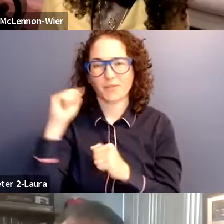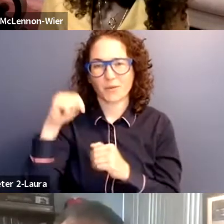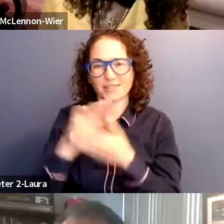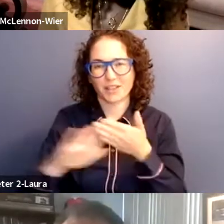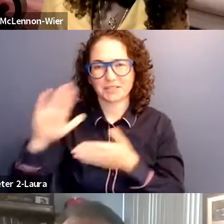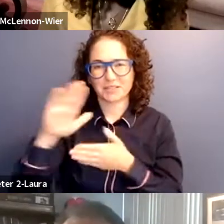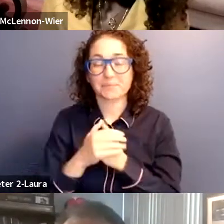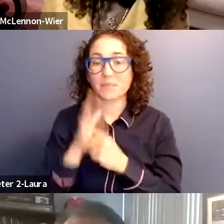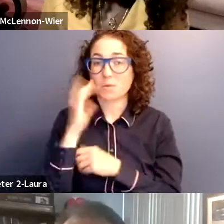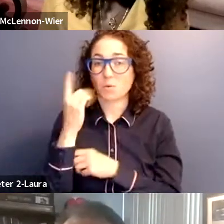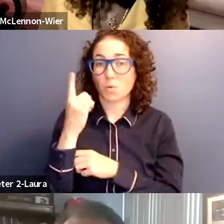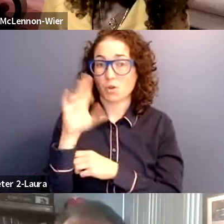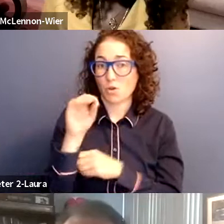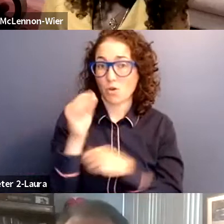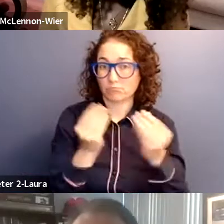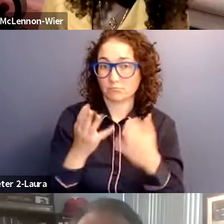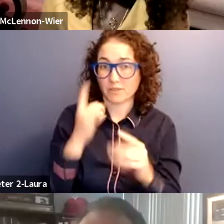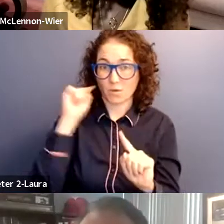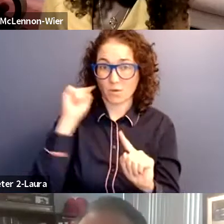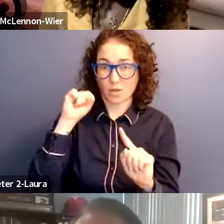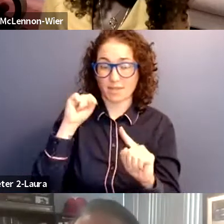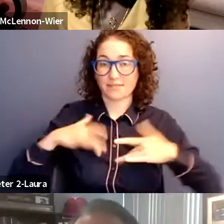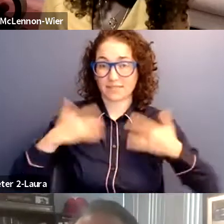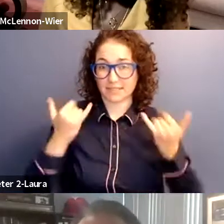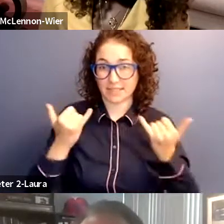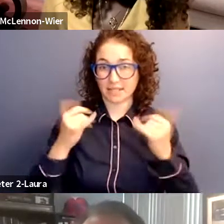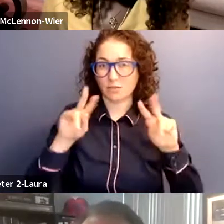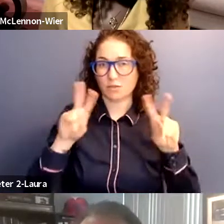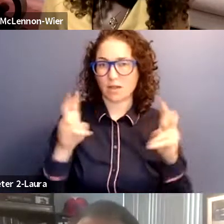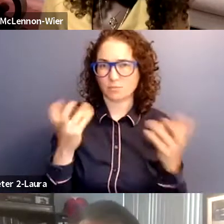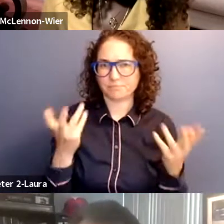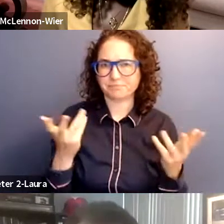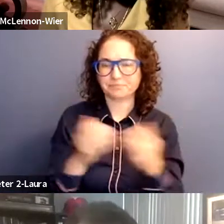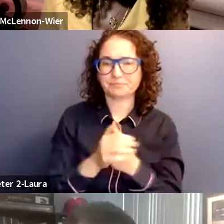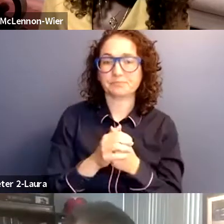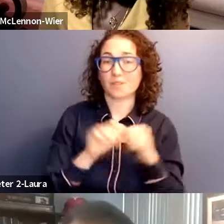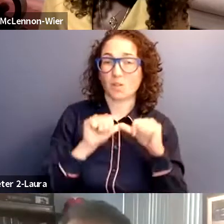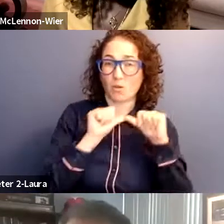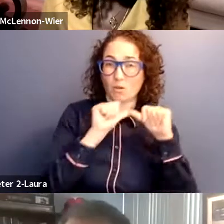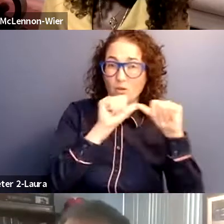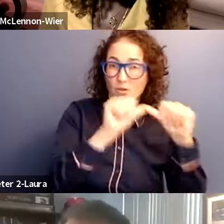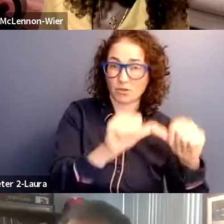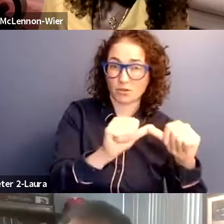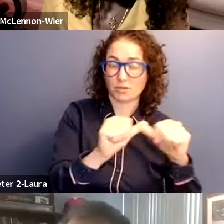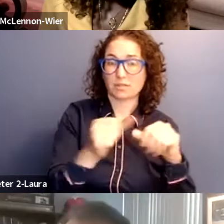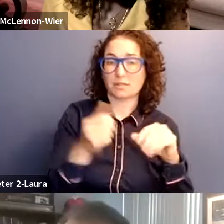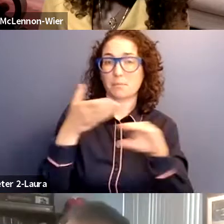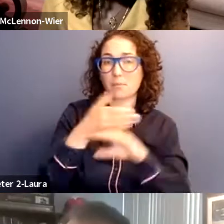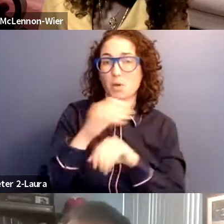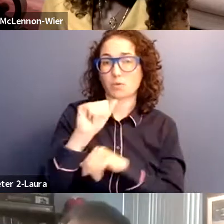your co-moderators for this event titled Long Haulers,